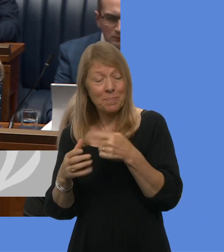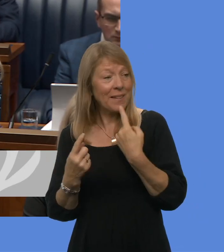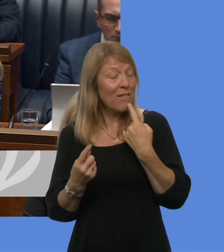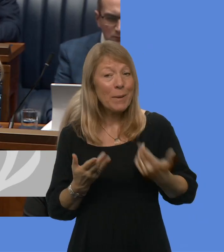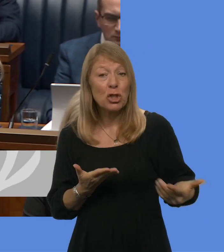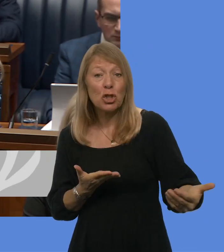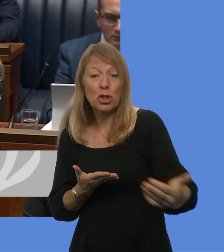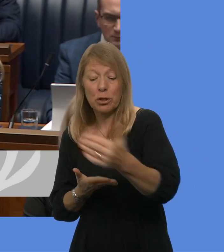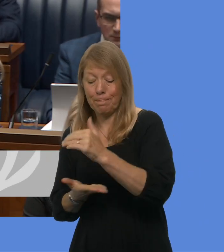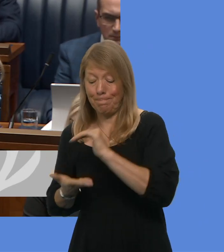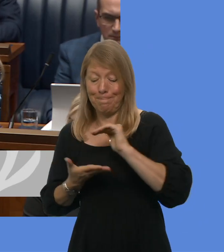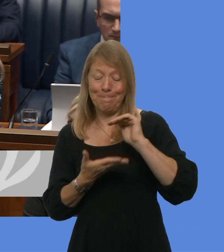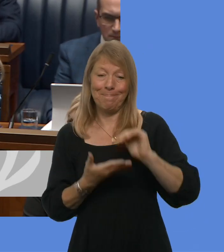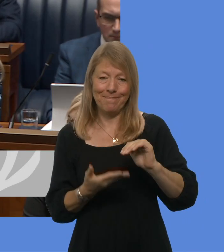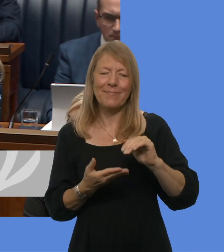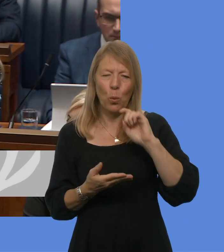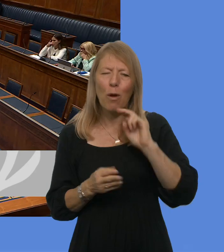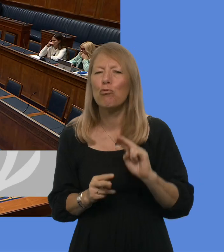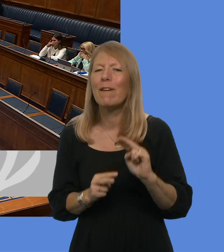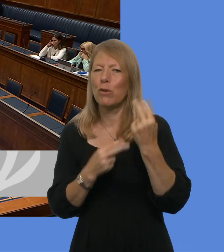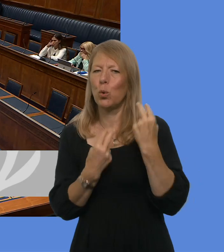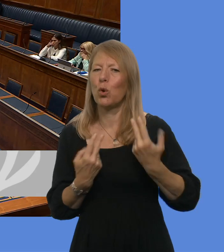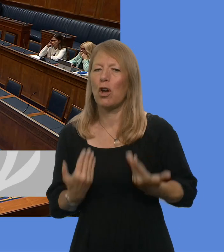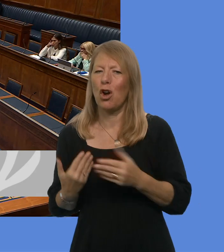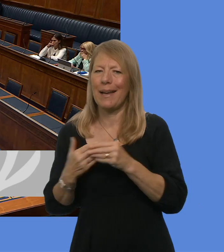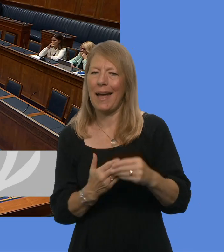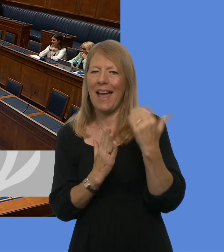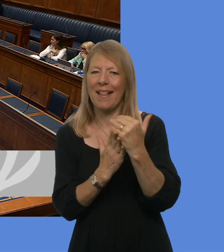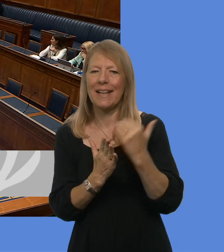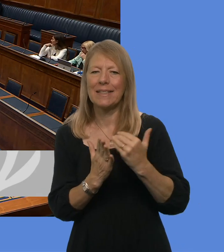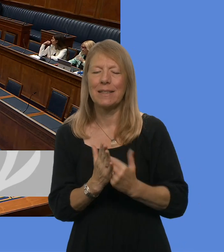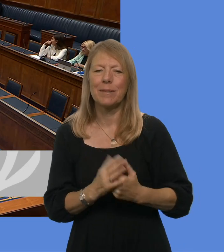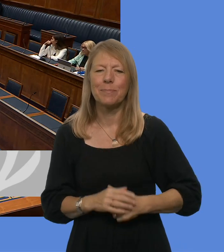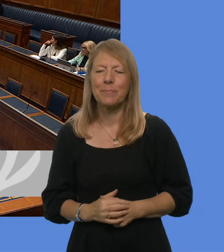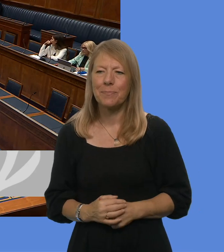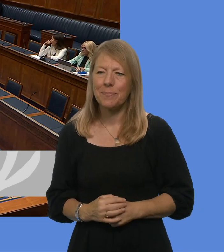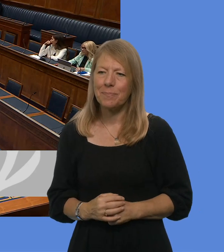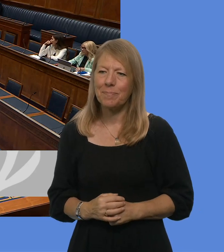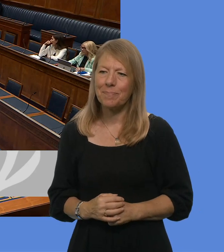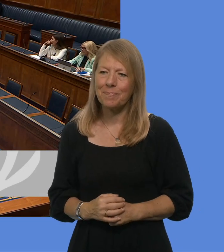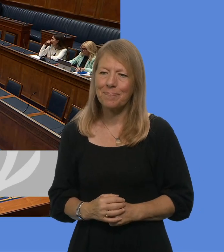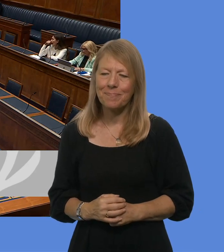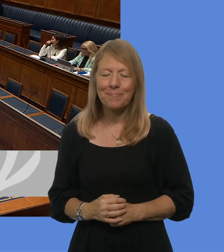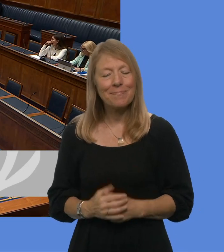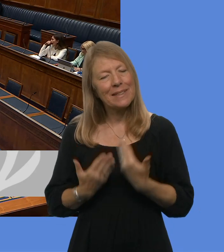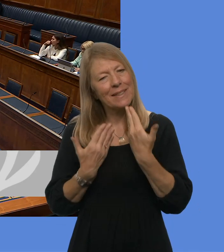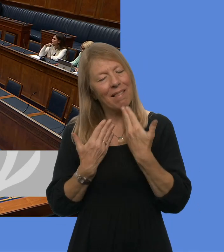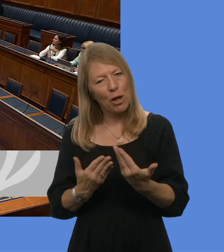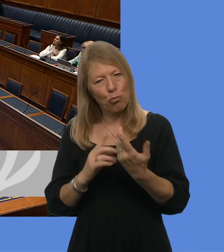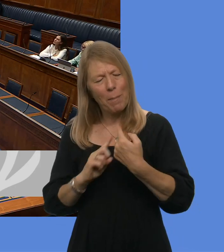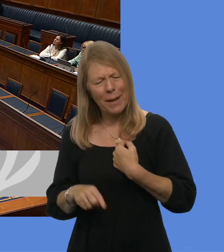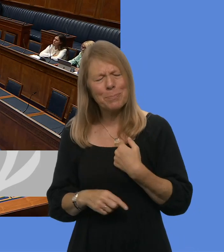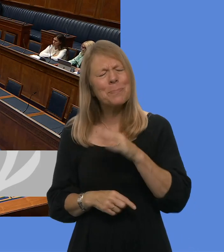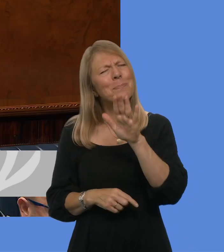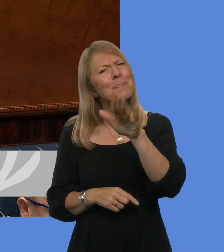review of the current guidance. Mr. Blair. Thanks, Mr. Speaker, and thank the Minister for that reply. Can I ask